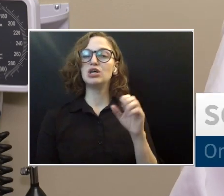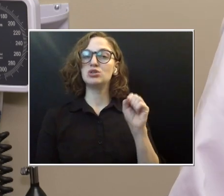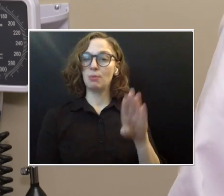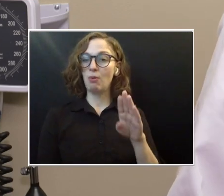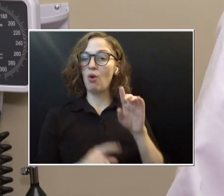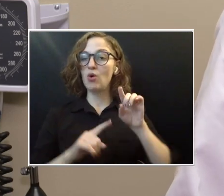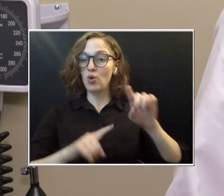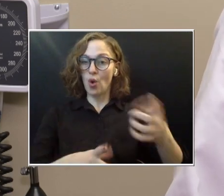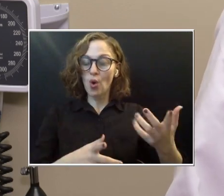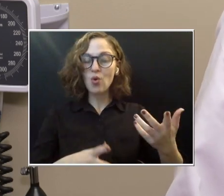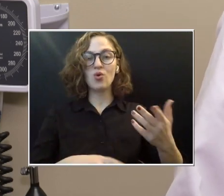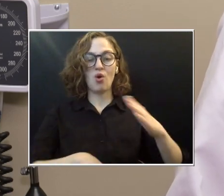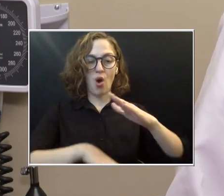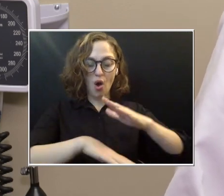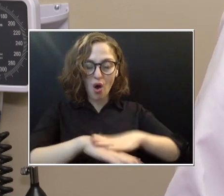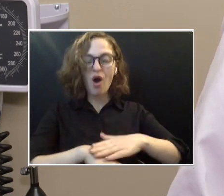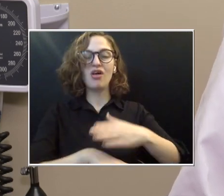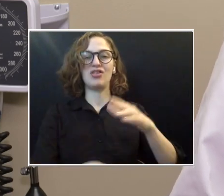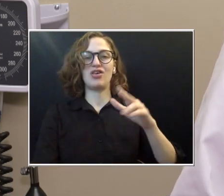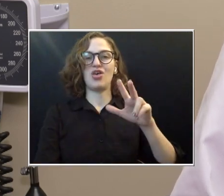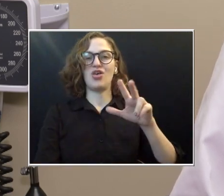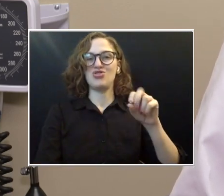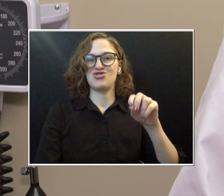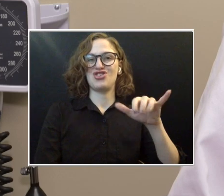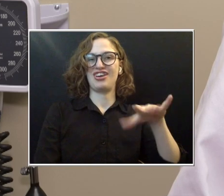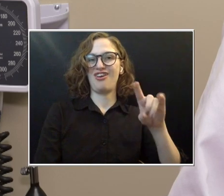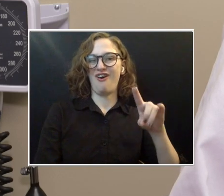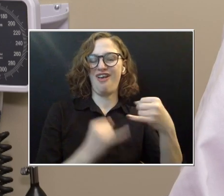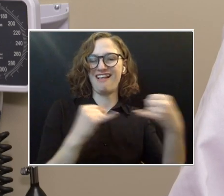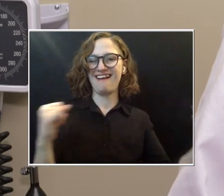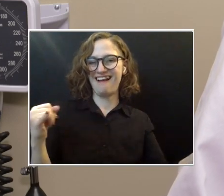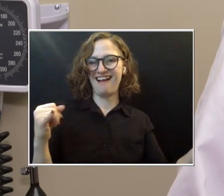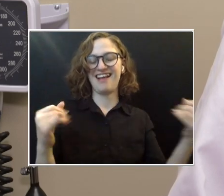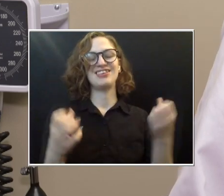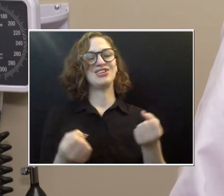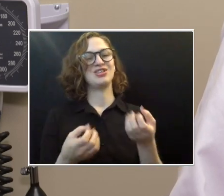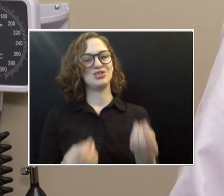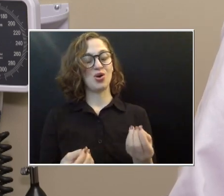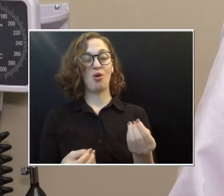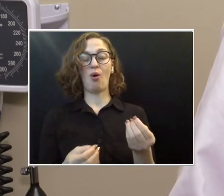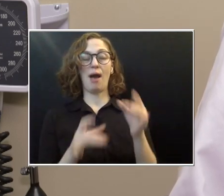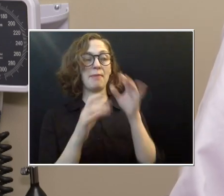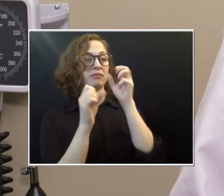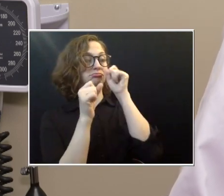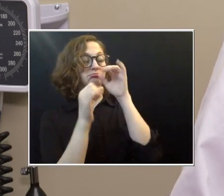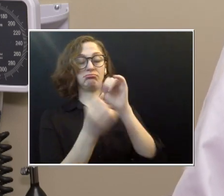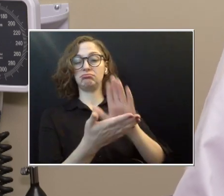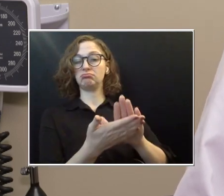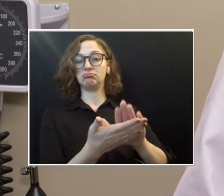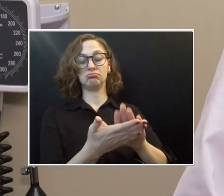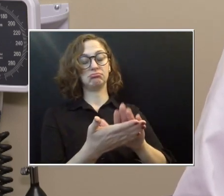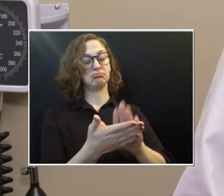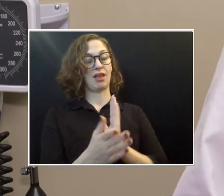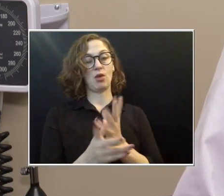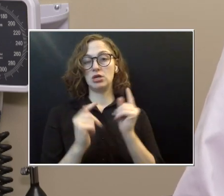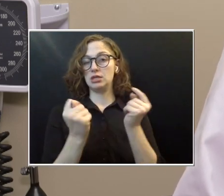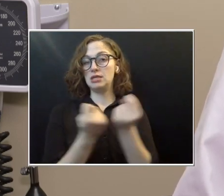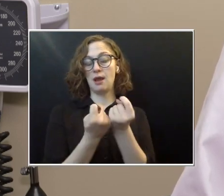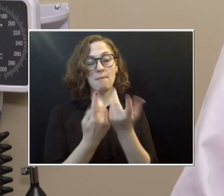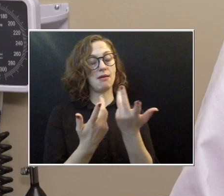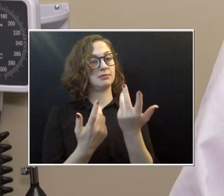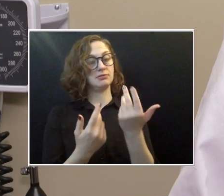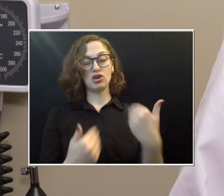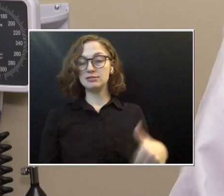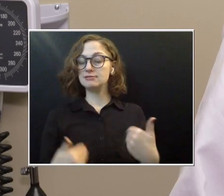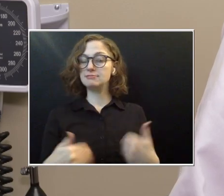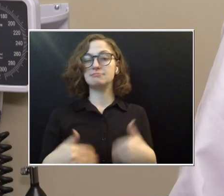that this team has been able to pull off yet again. And everyone is